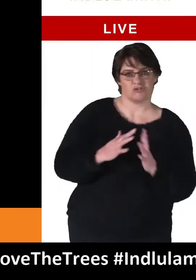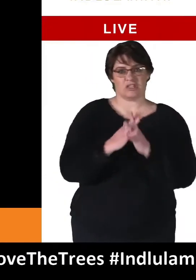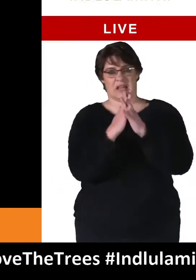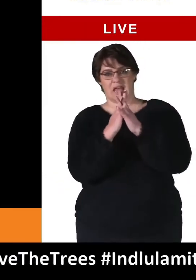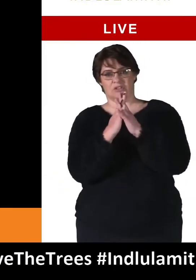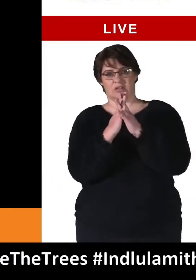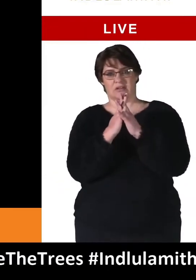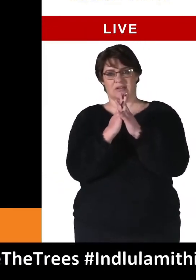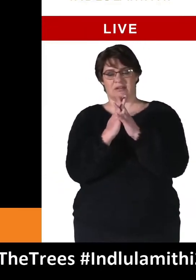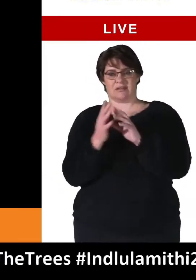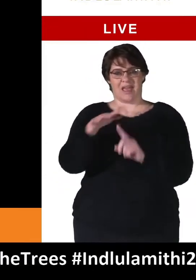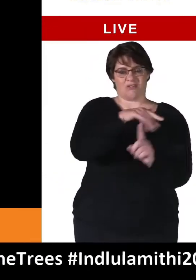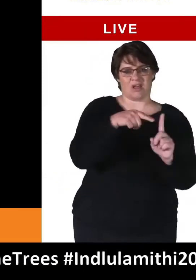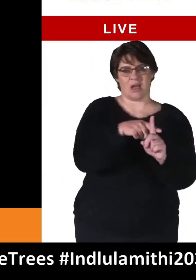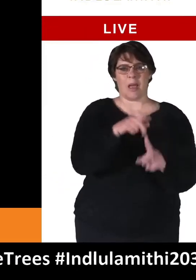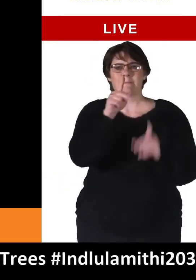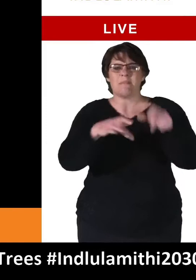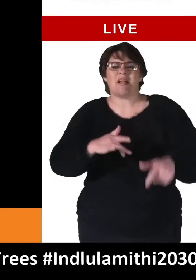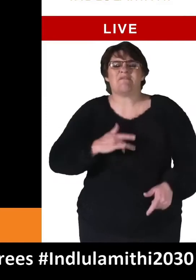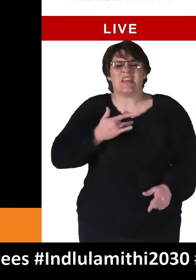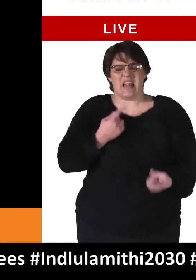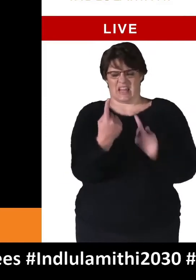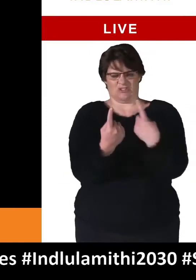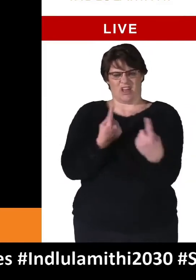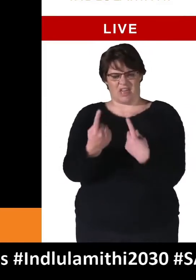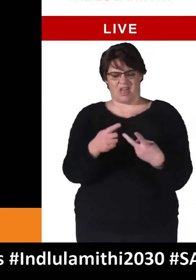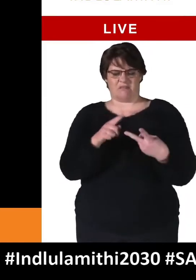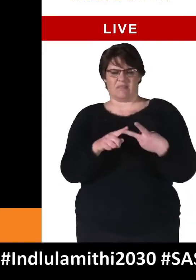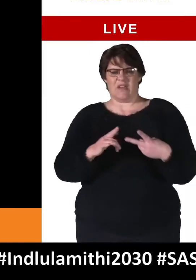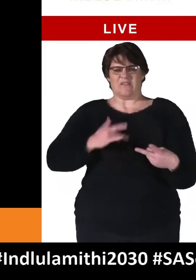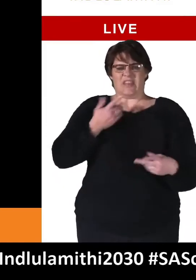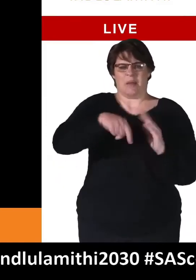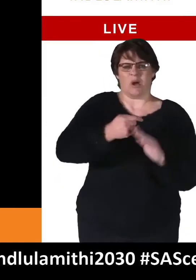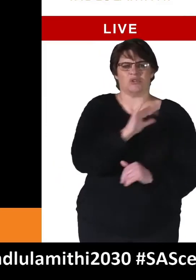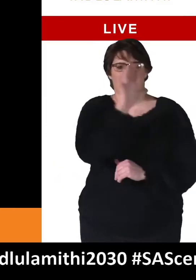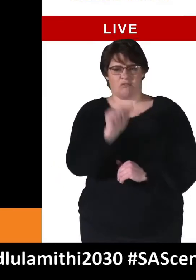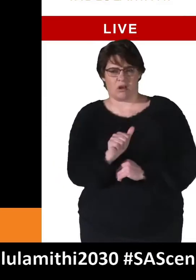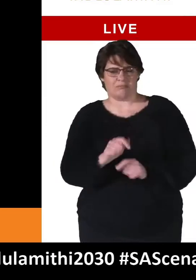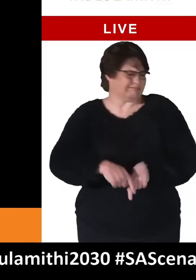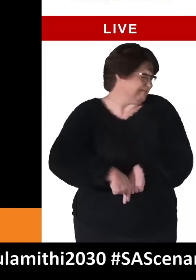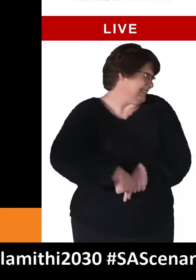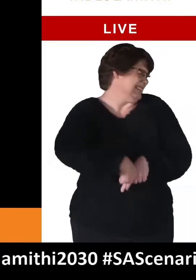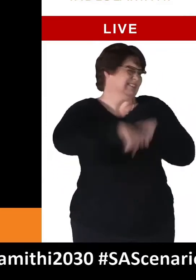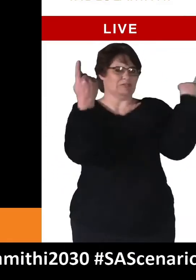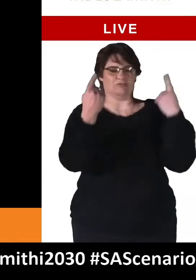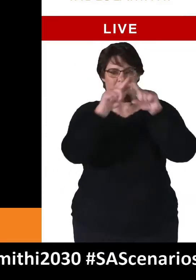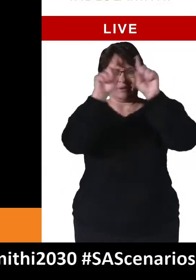reconciliation dimension. So how people feel about each other and about the country. We have a completely different